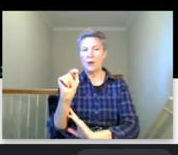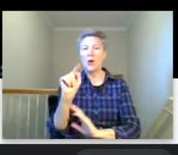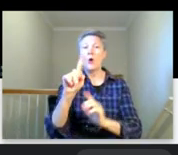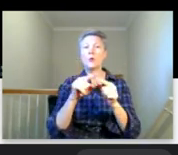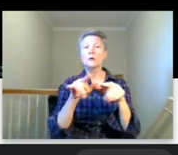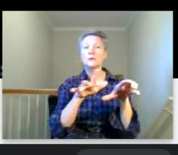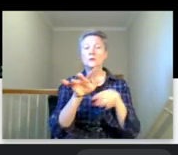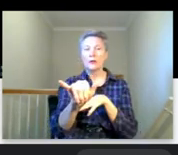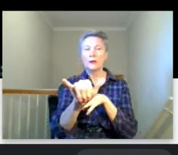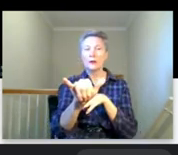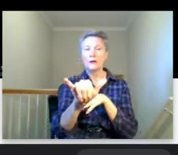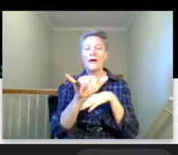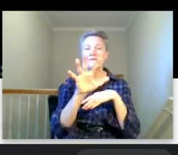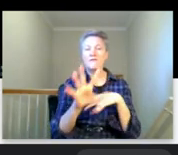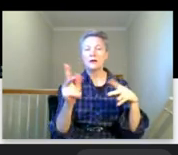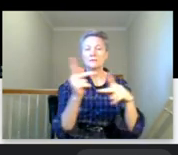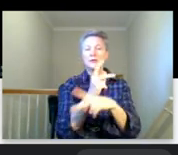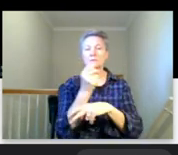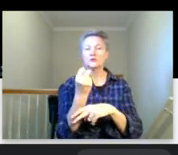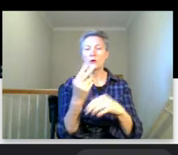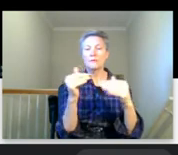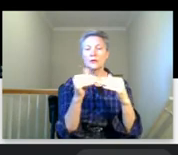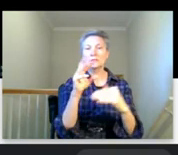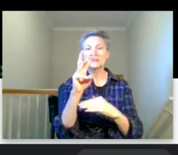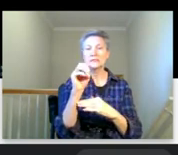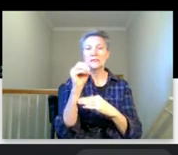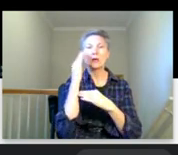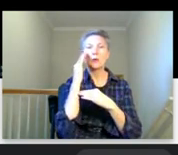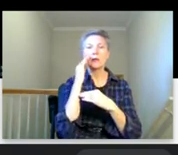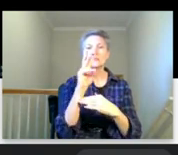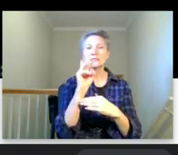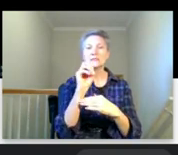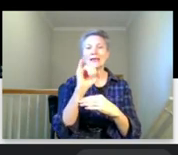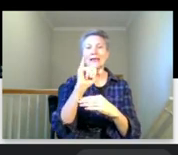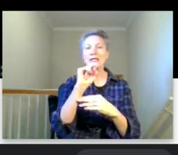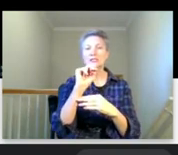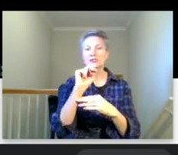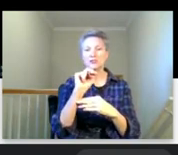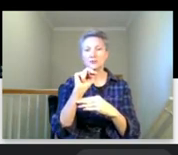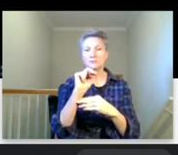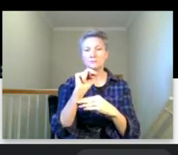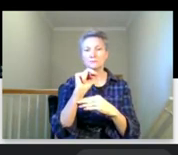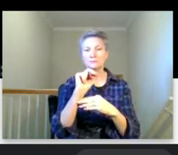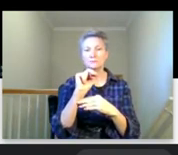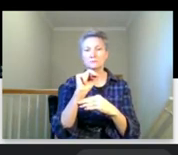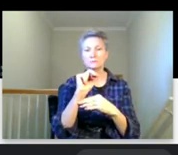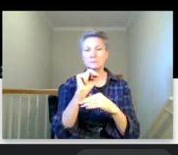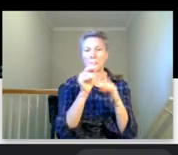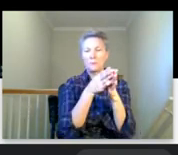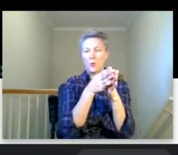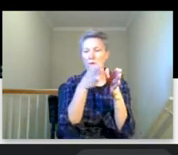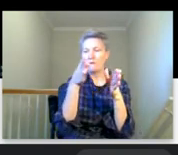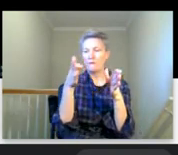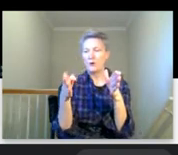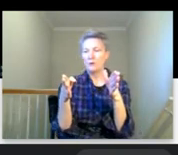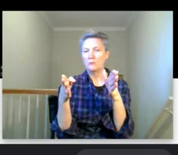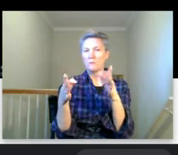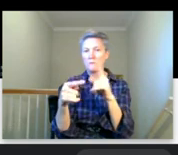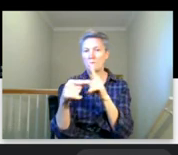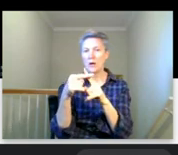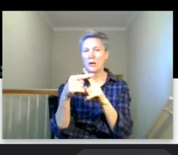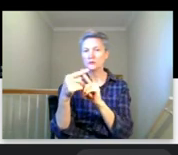do that, 5 times 12 is 60, so I know that's 60 inches. I'll carry over those other 2 inches I was going to